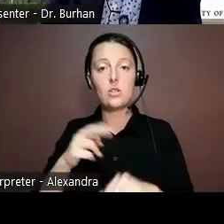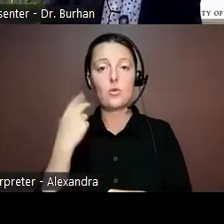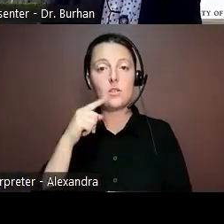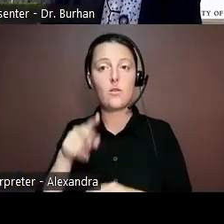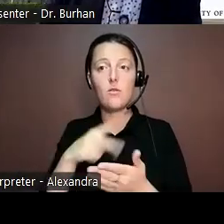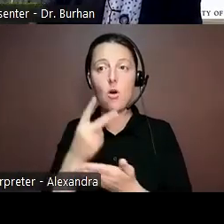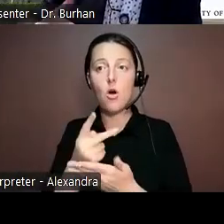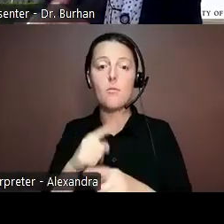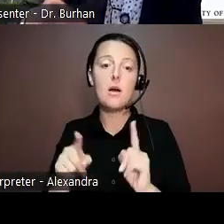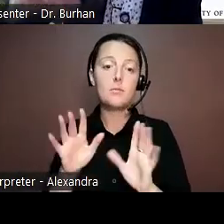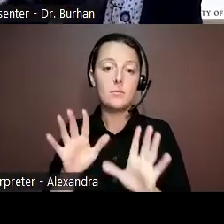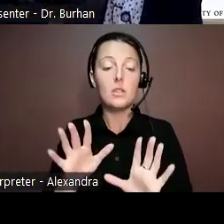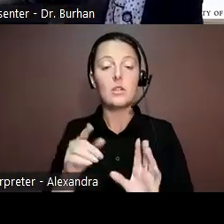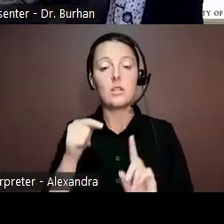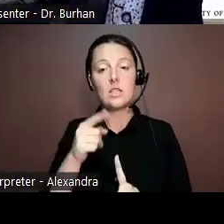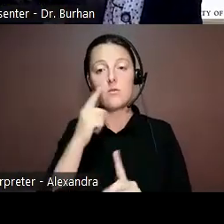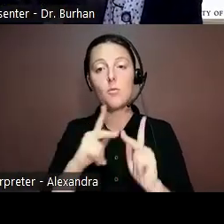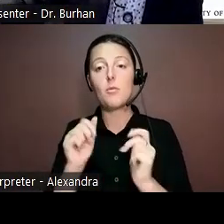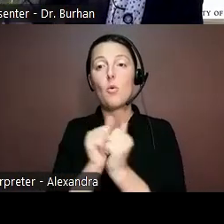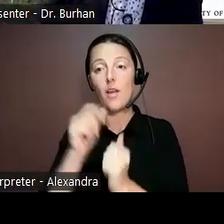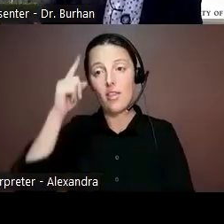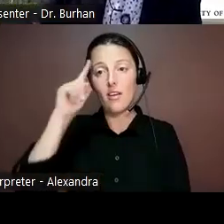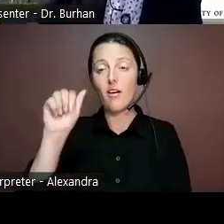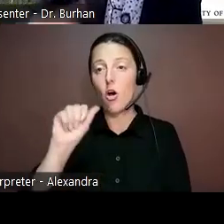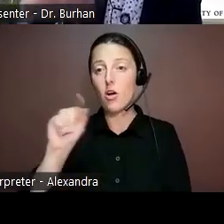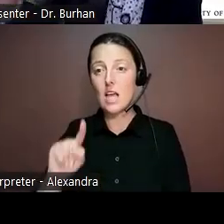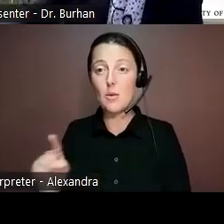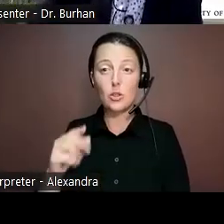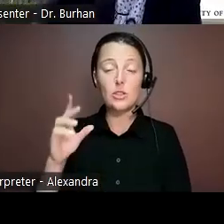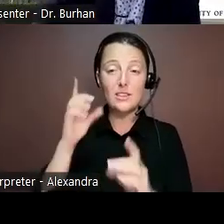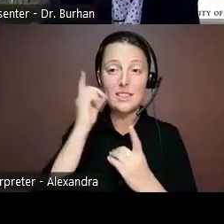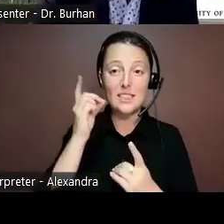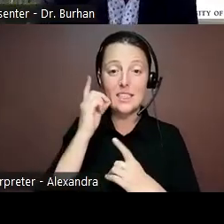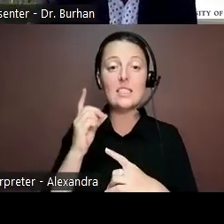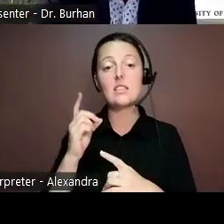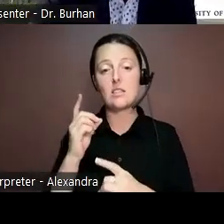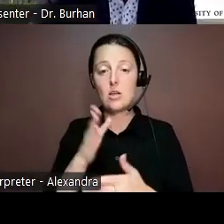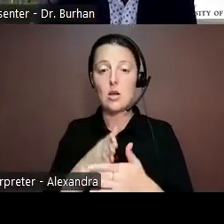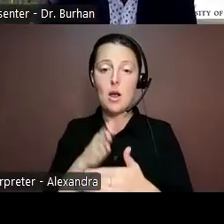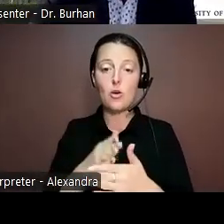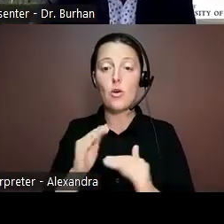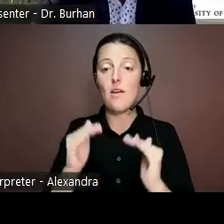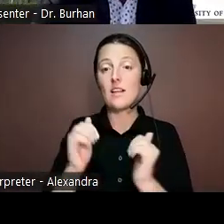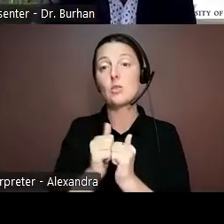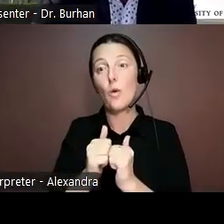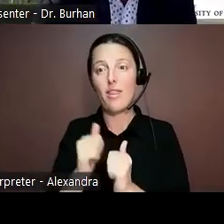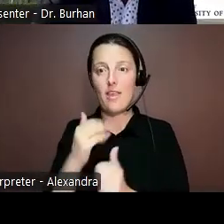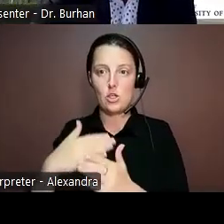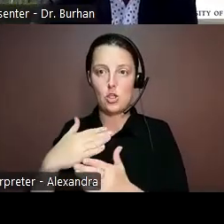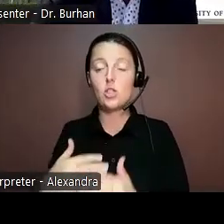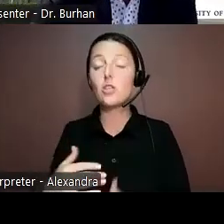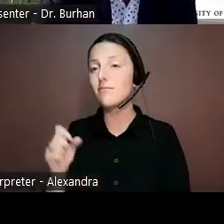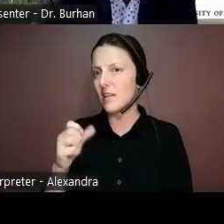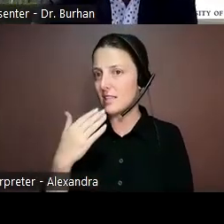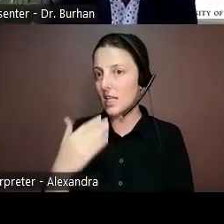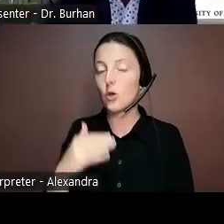mild cognitive impairment. This is people with Alzheimer's disease, moderate to advanced, with agitation. Yes, thank you. And our last question